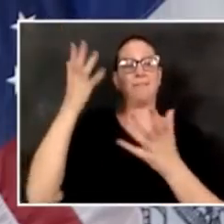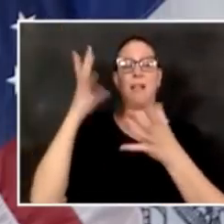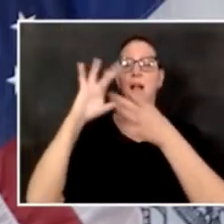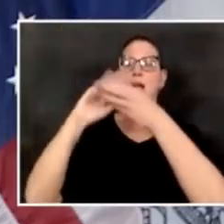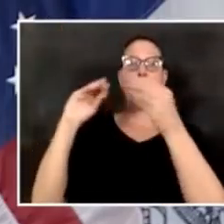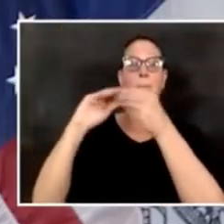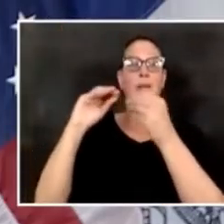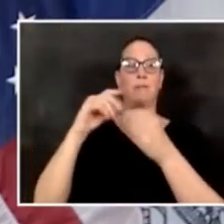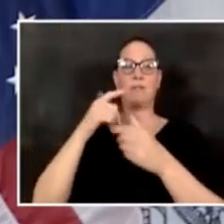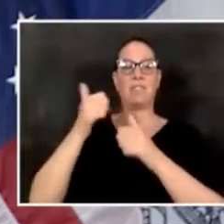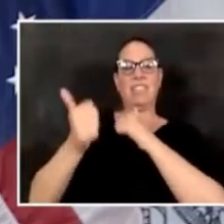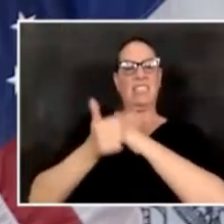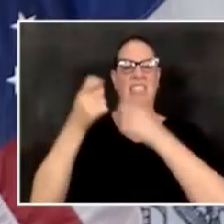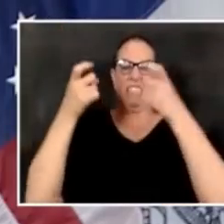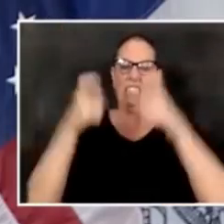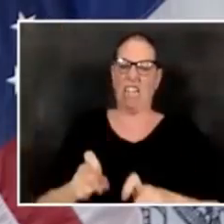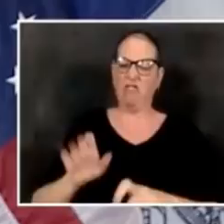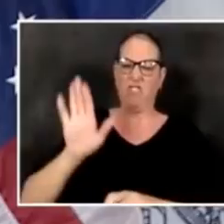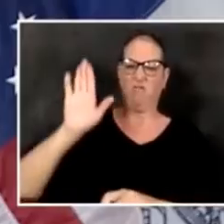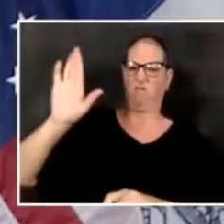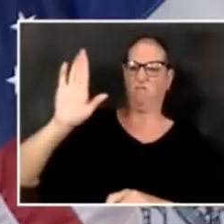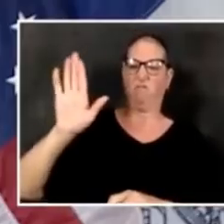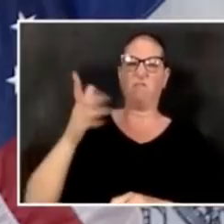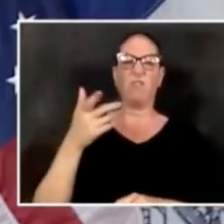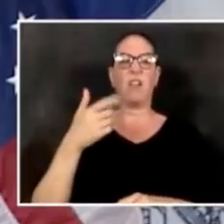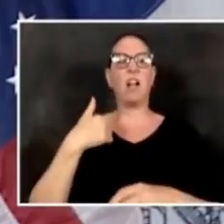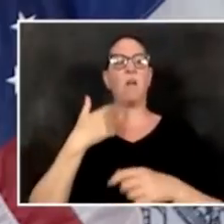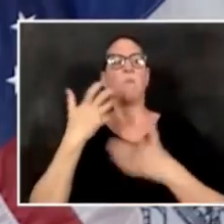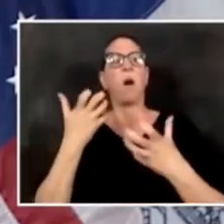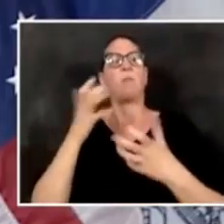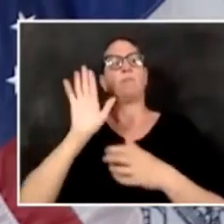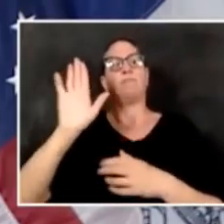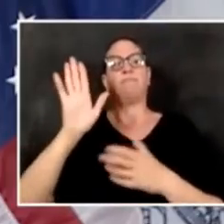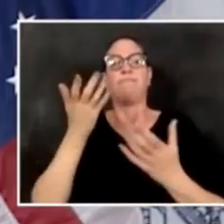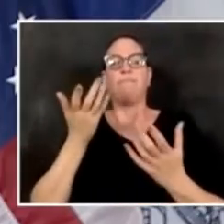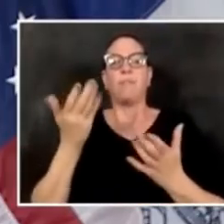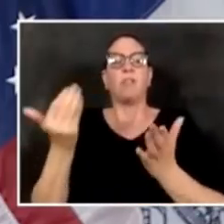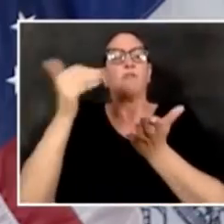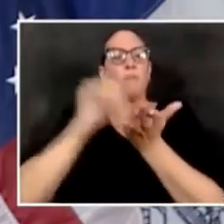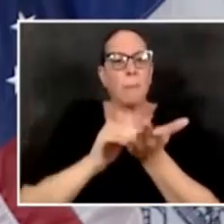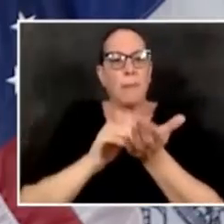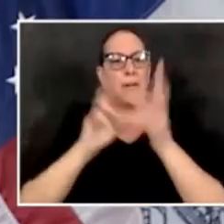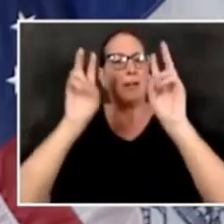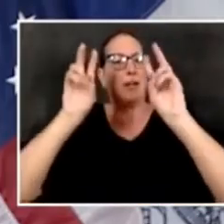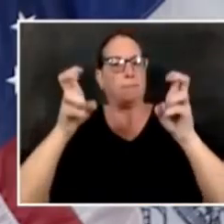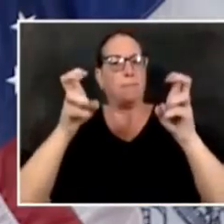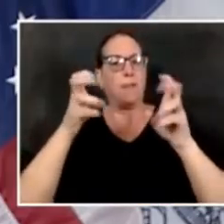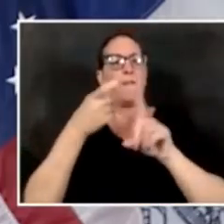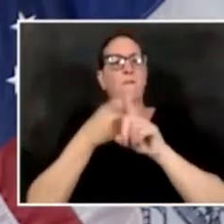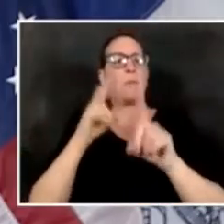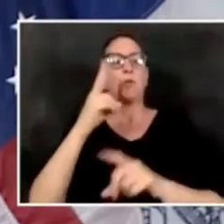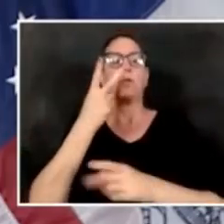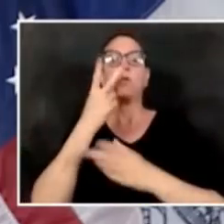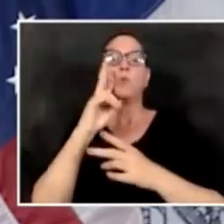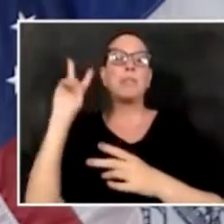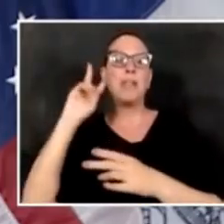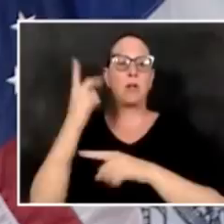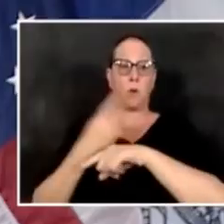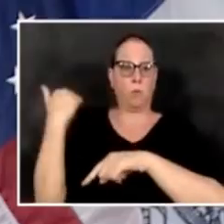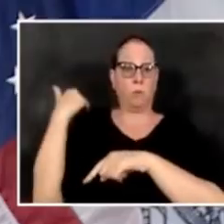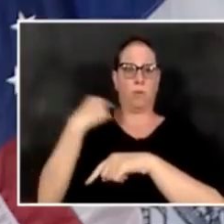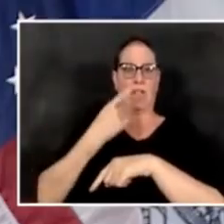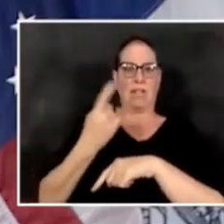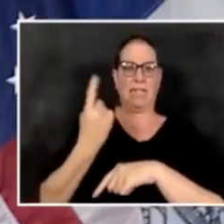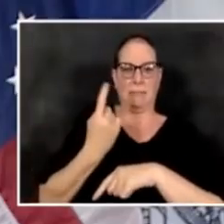you, each and every New Yorker, and it's true again for people in cities and states all over the country. Take personally when the White